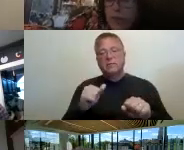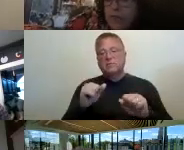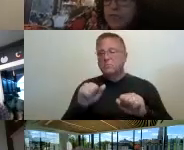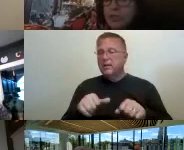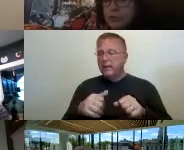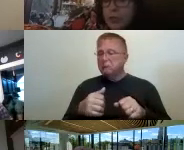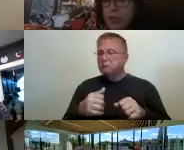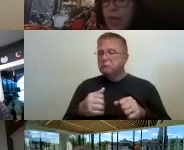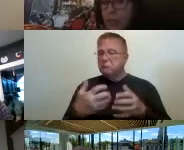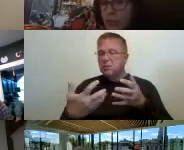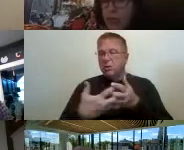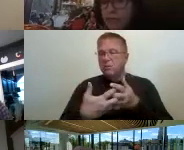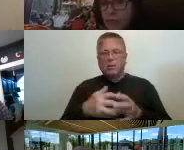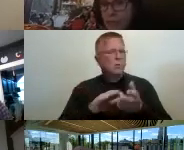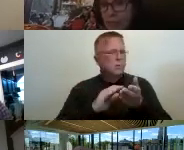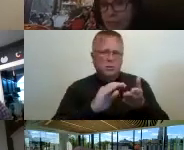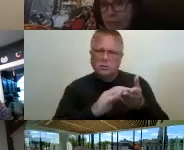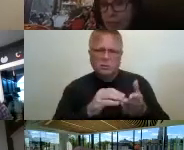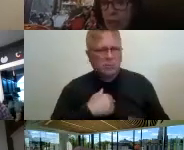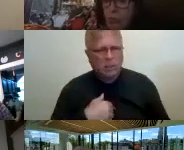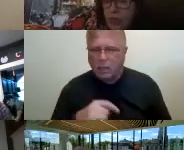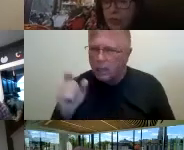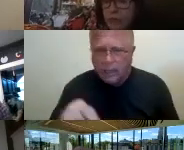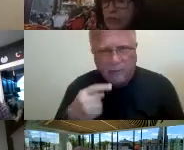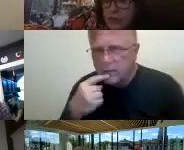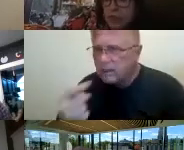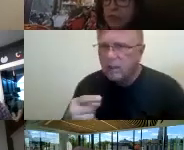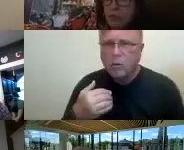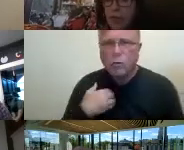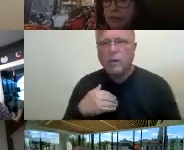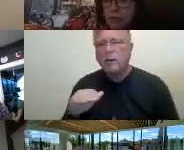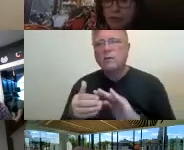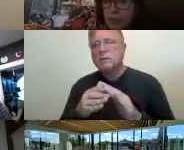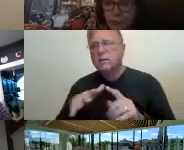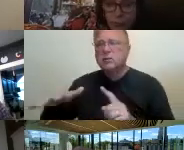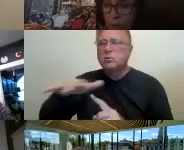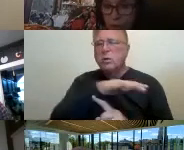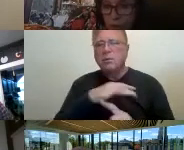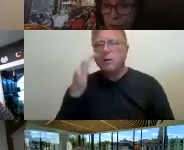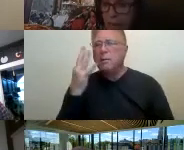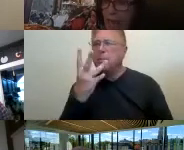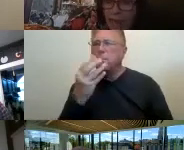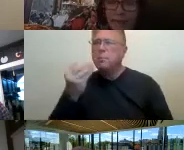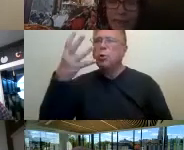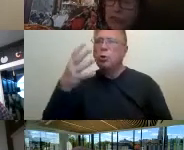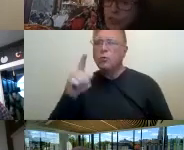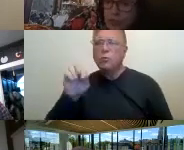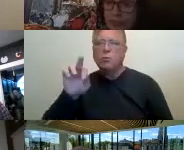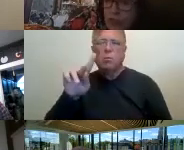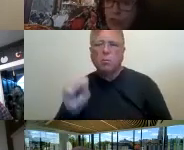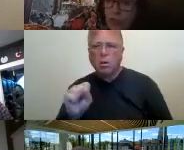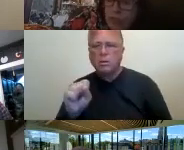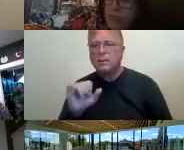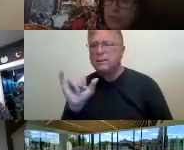So, excuse me, I do have to say this. We have a city that is surrounded by beautiful parks, and that just